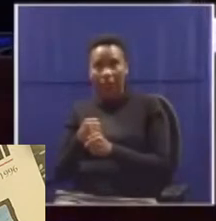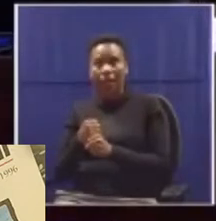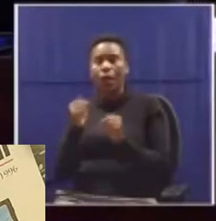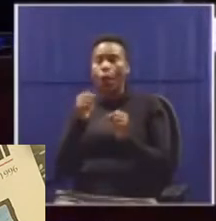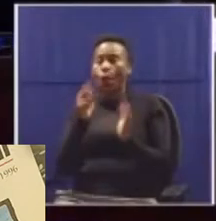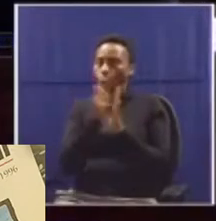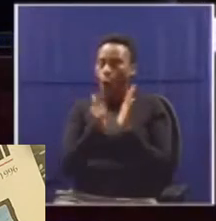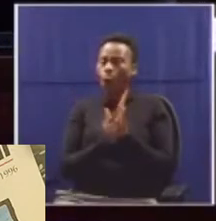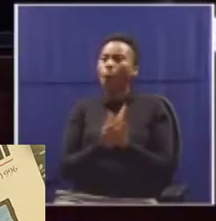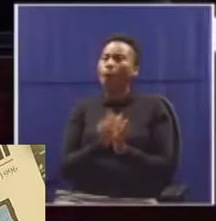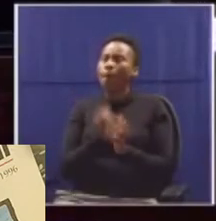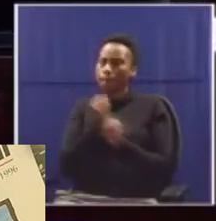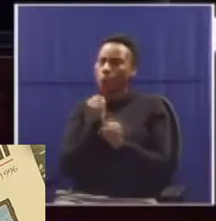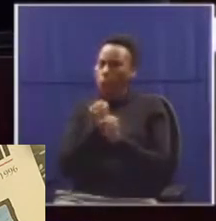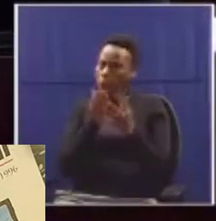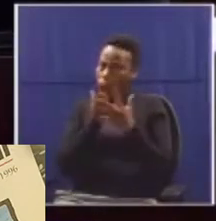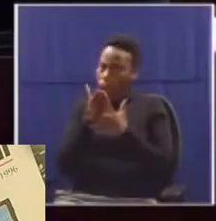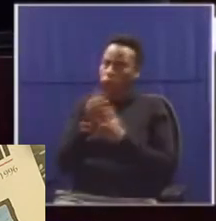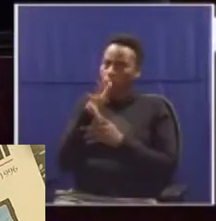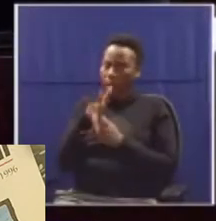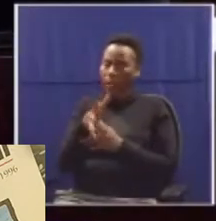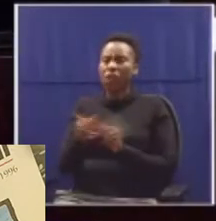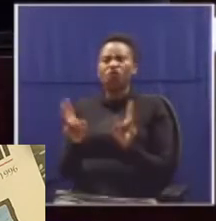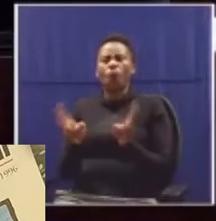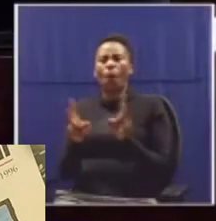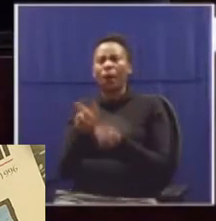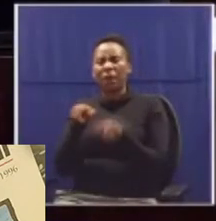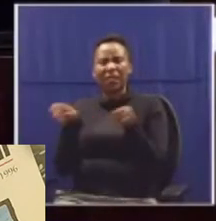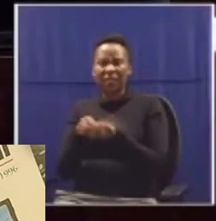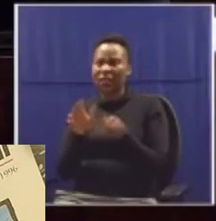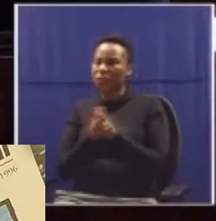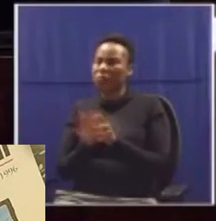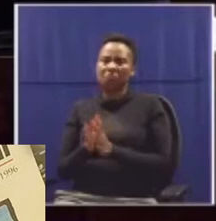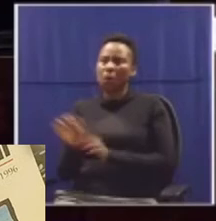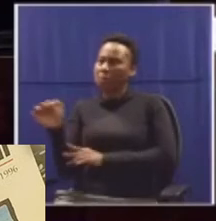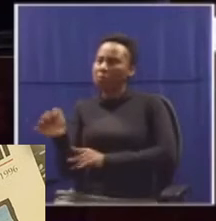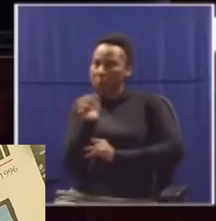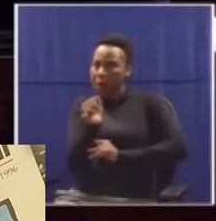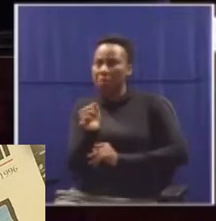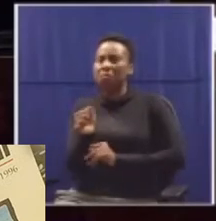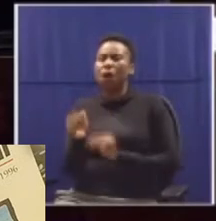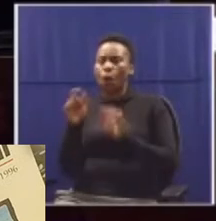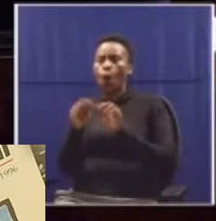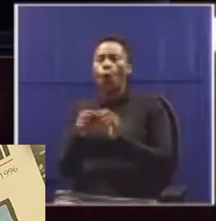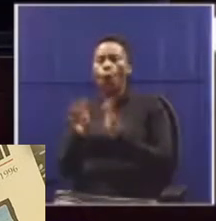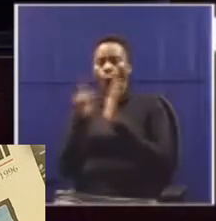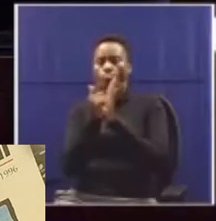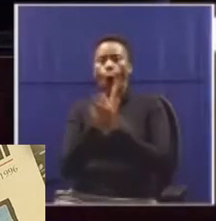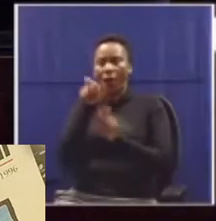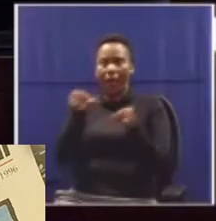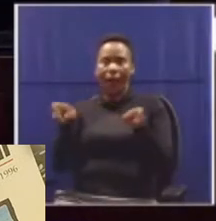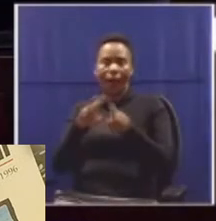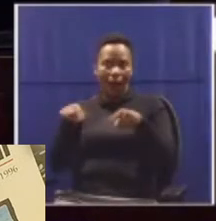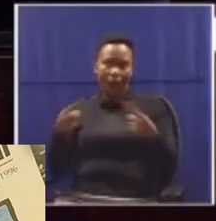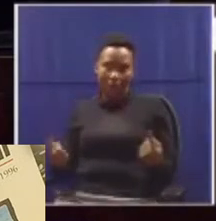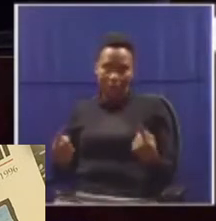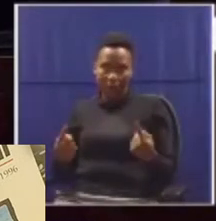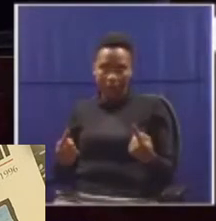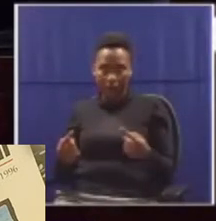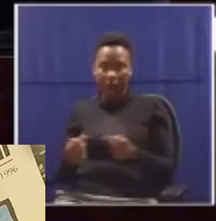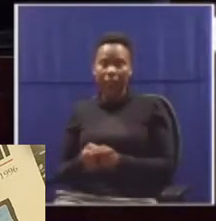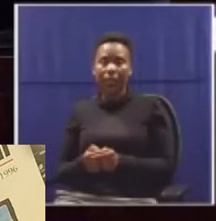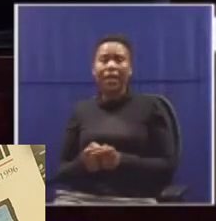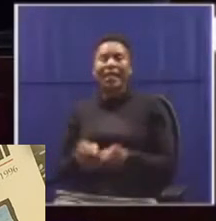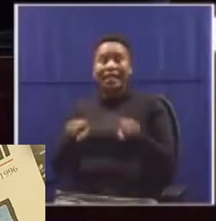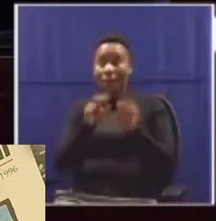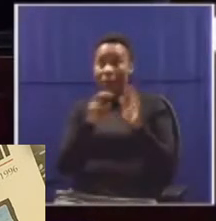more accessible to ordinary citizens who would otherwise not afford to have legal services available to them the second regulation